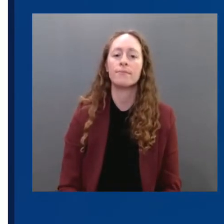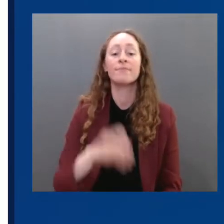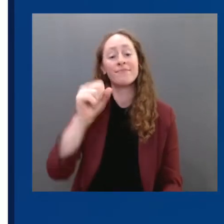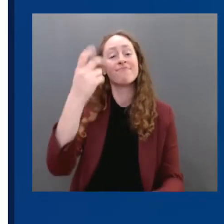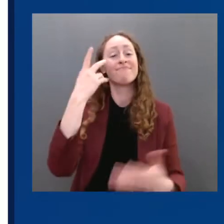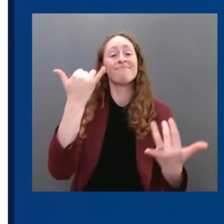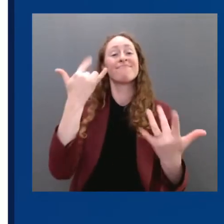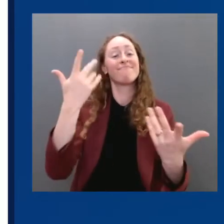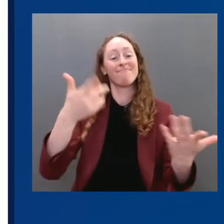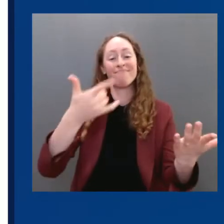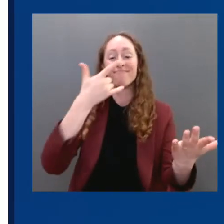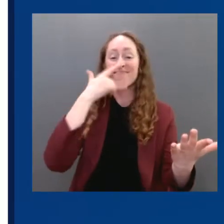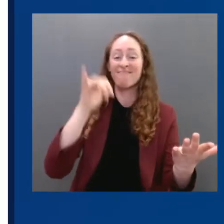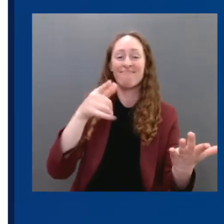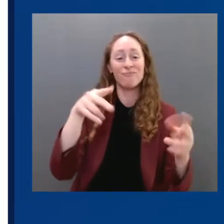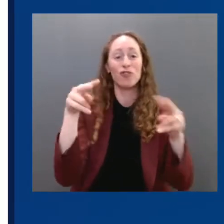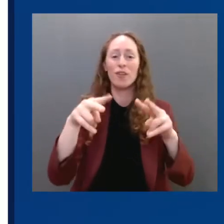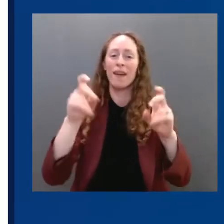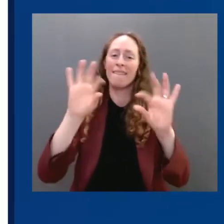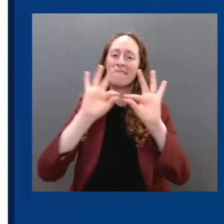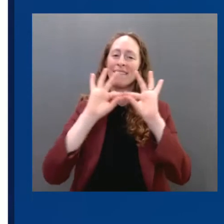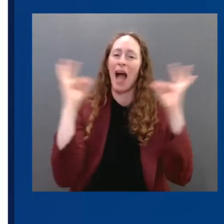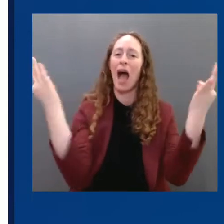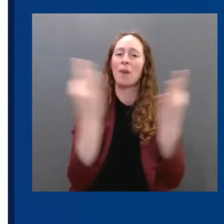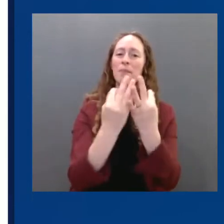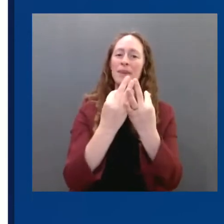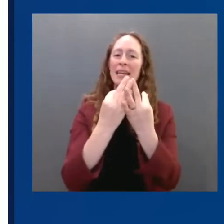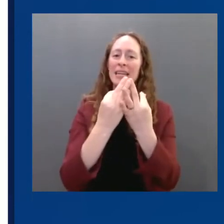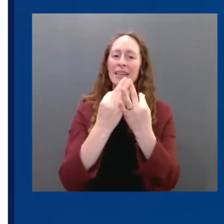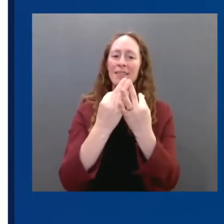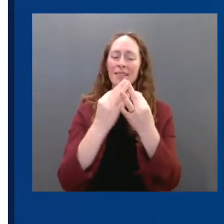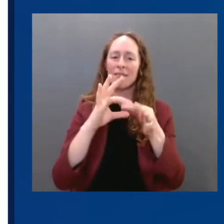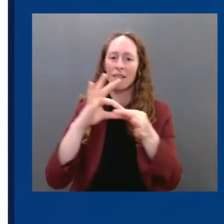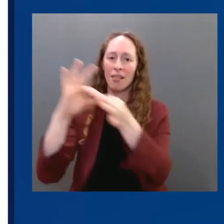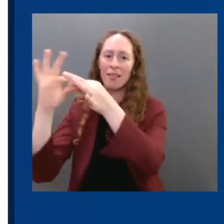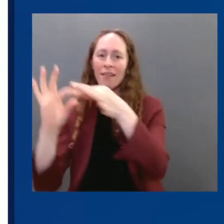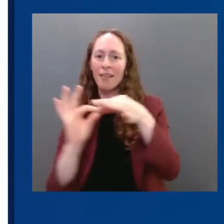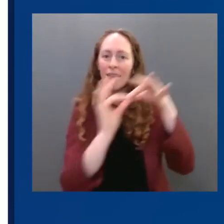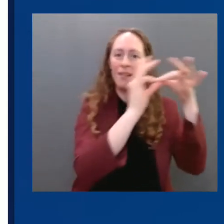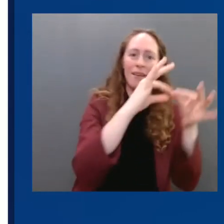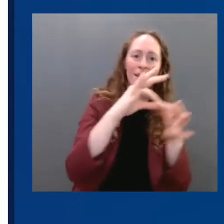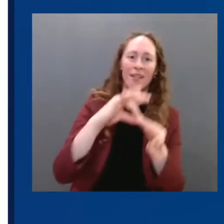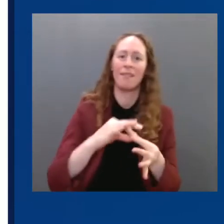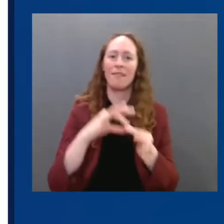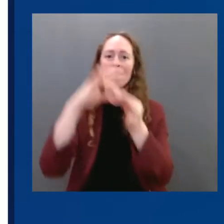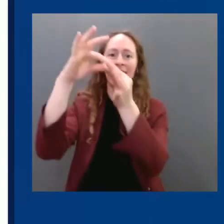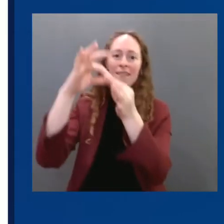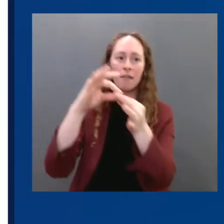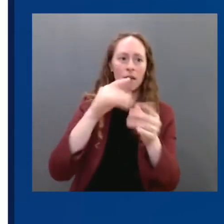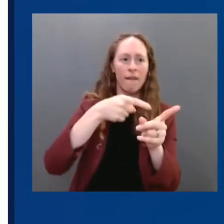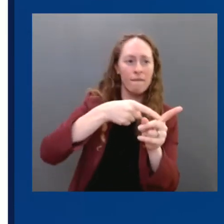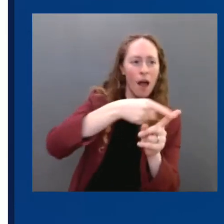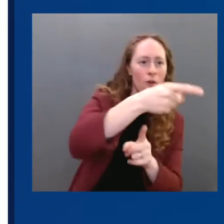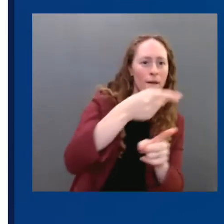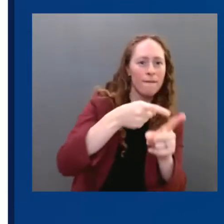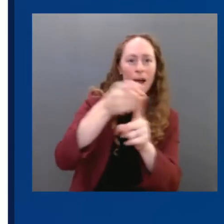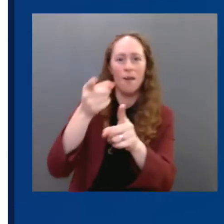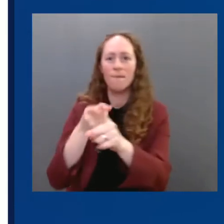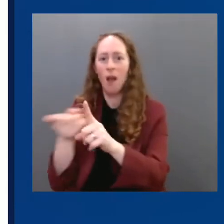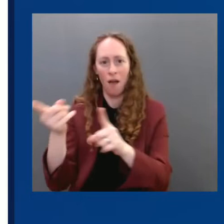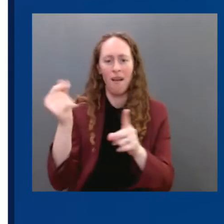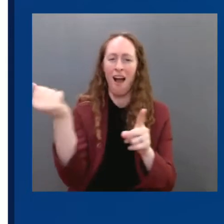all the variants that we here in the United States and throughout the world have experienced with Alpha,